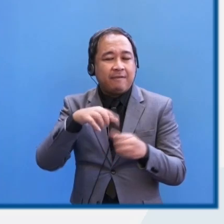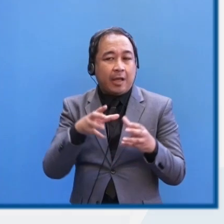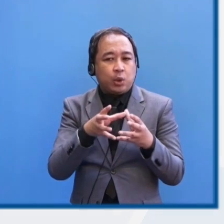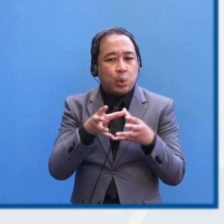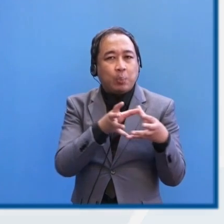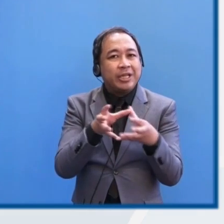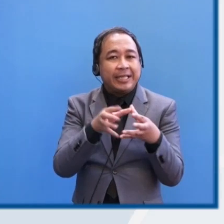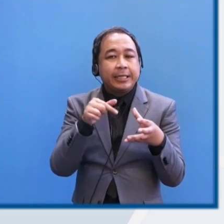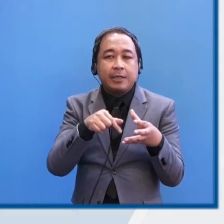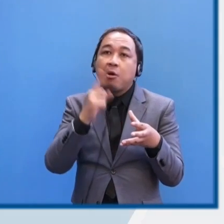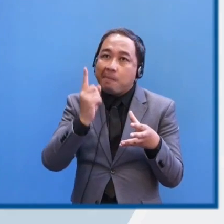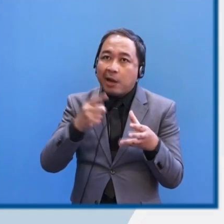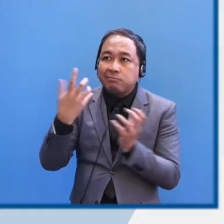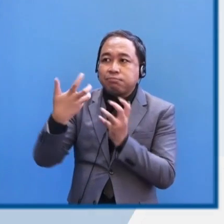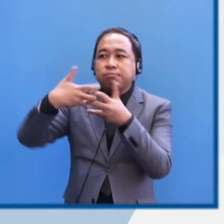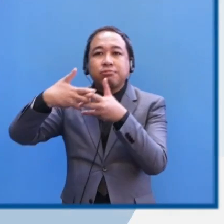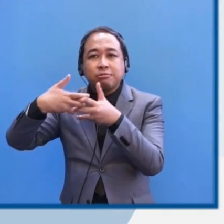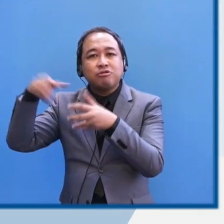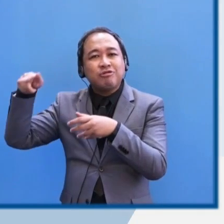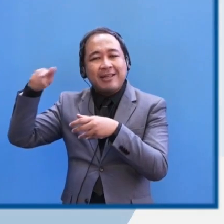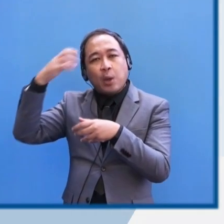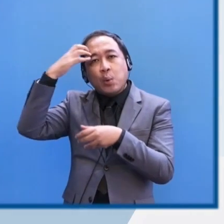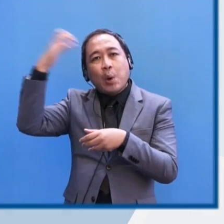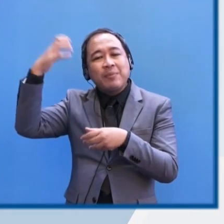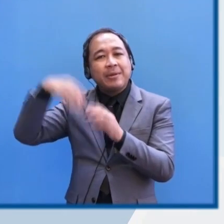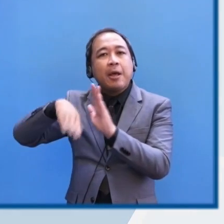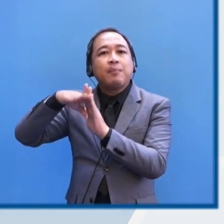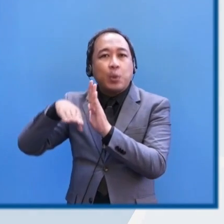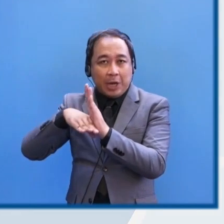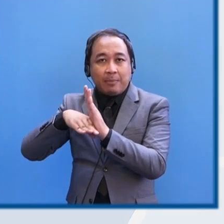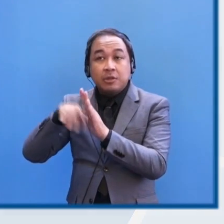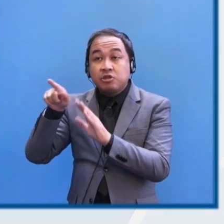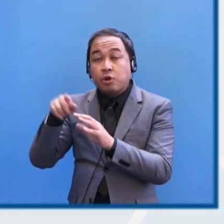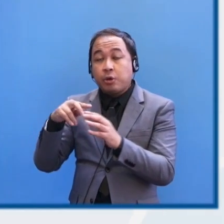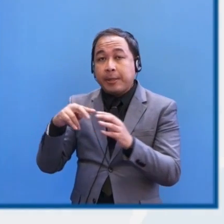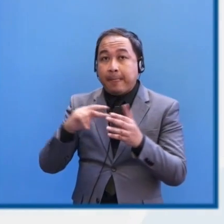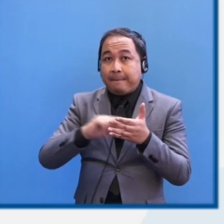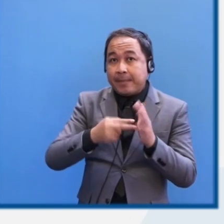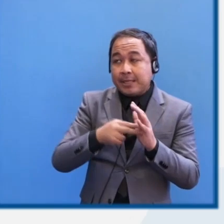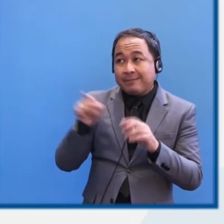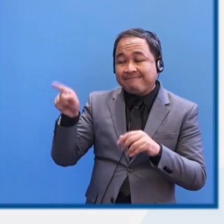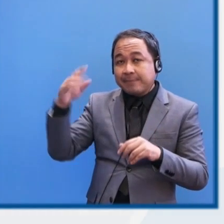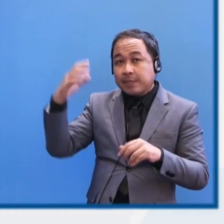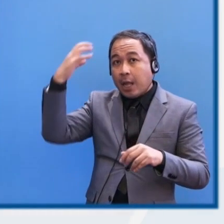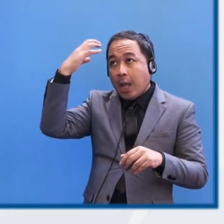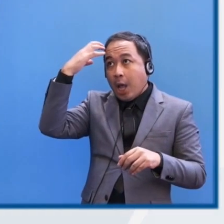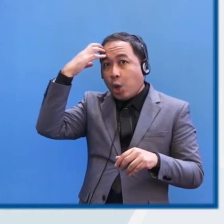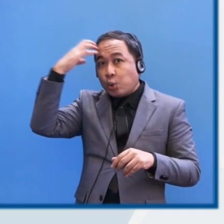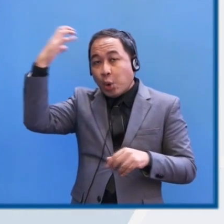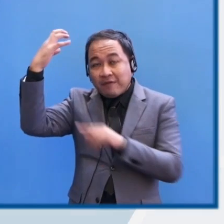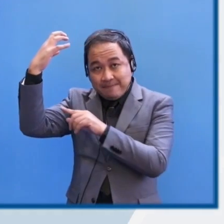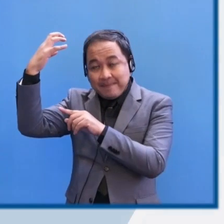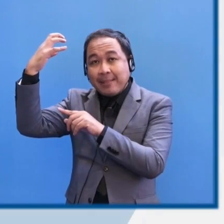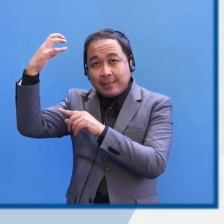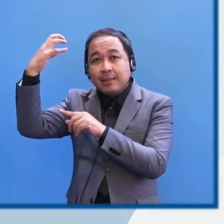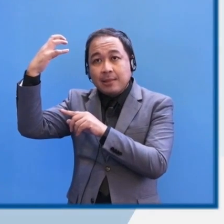the various ministry programs, and that is delivered at the local level. So that is where the local level KPIs should be